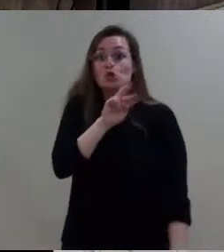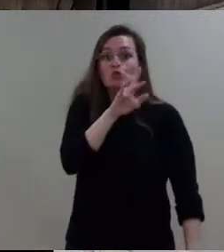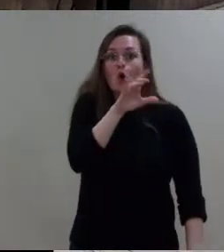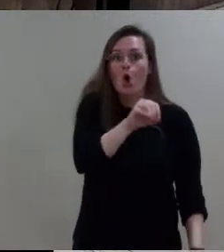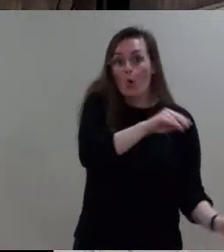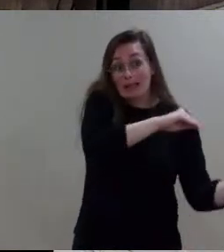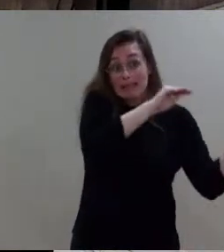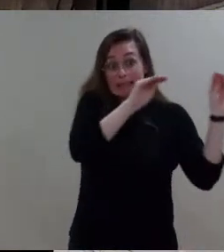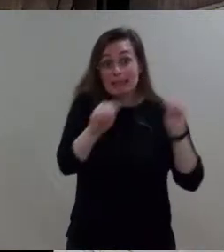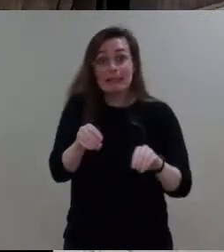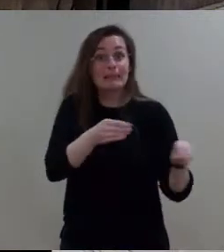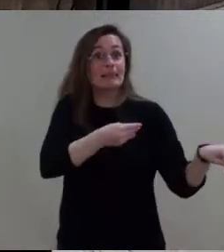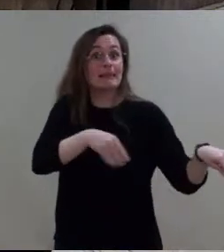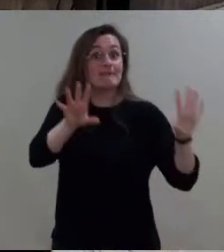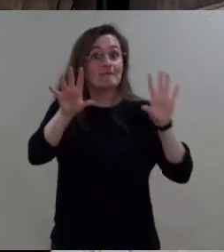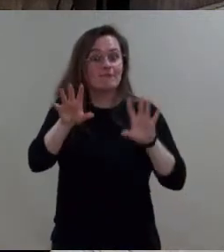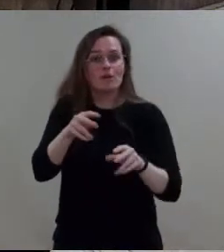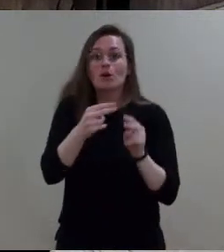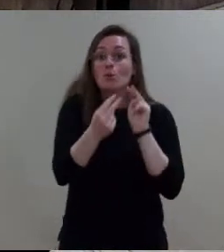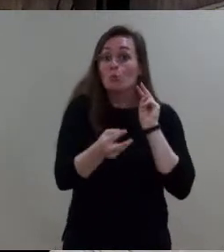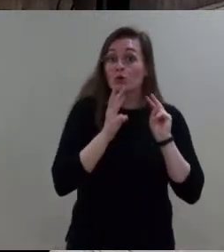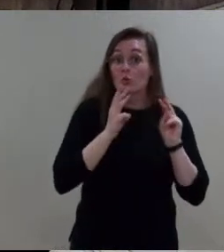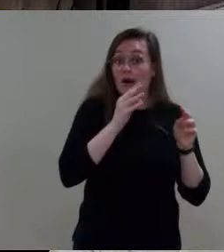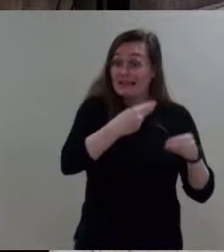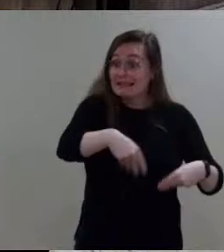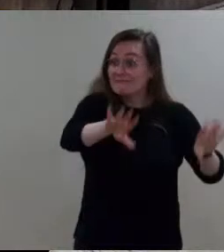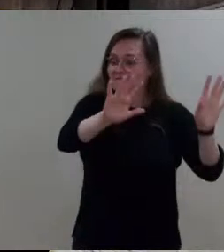or Bridgewater.